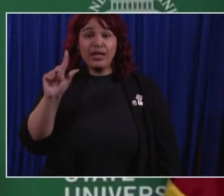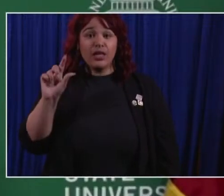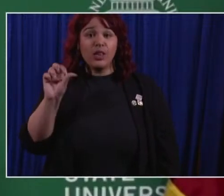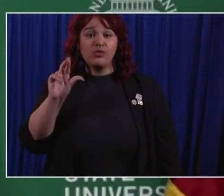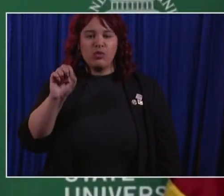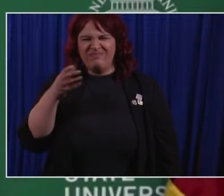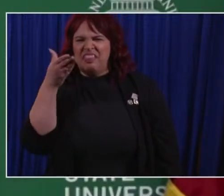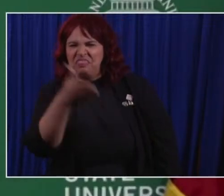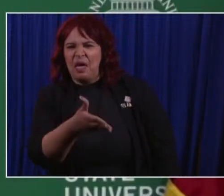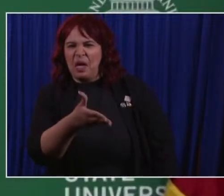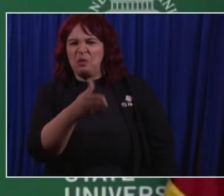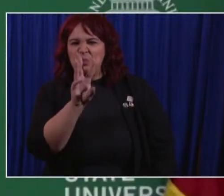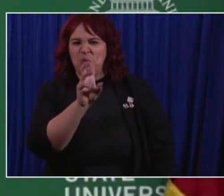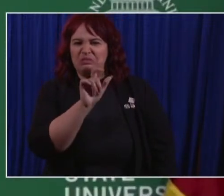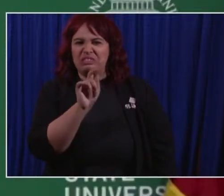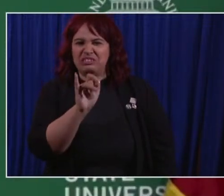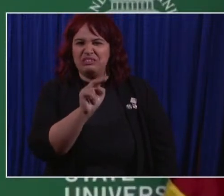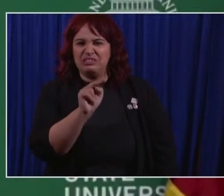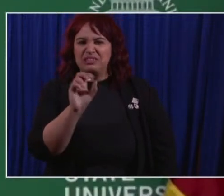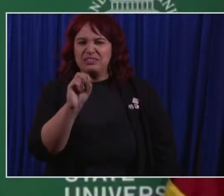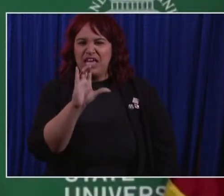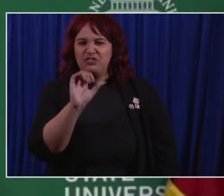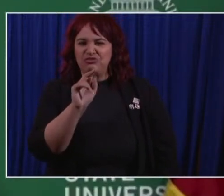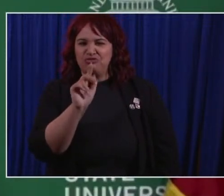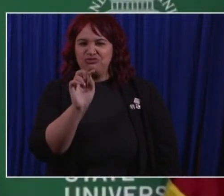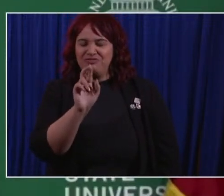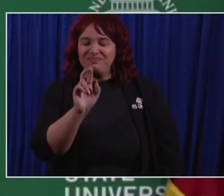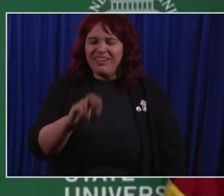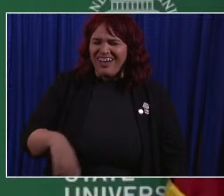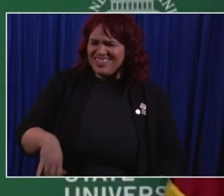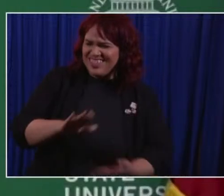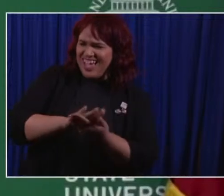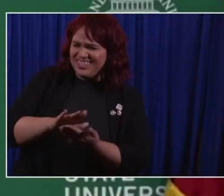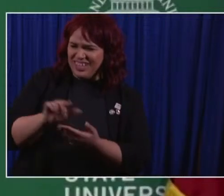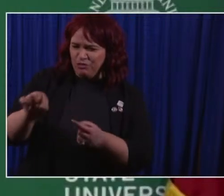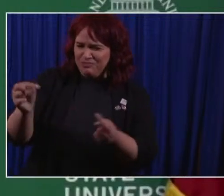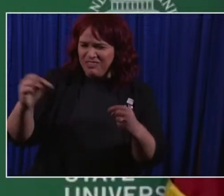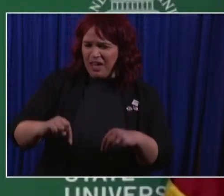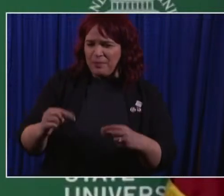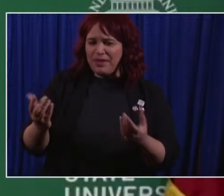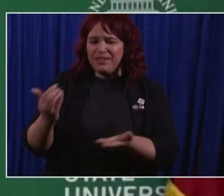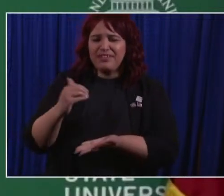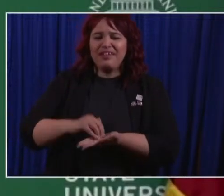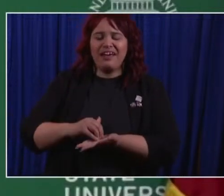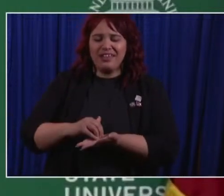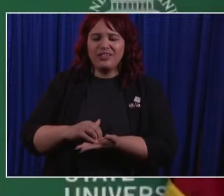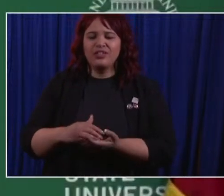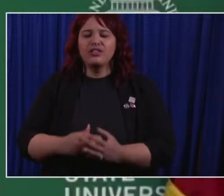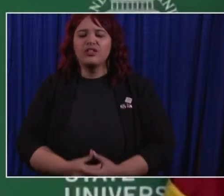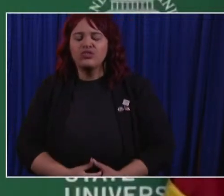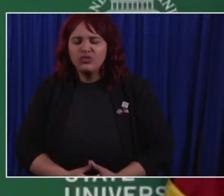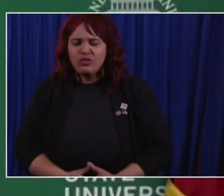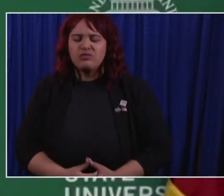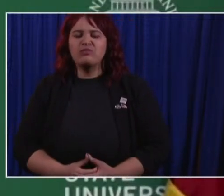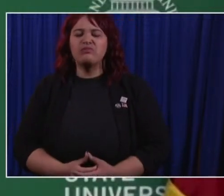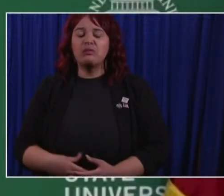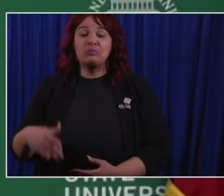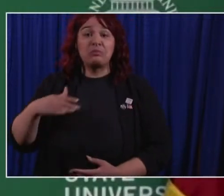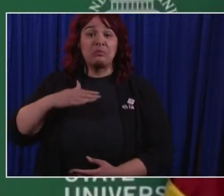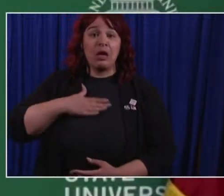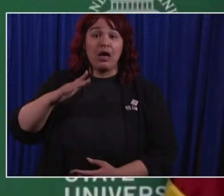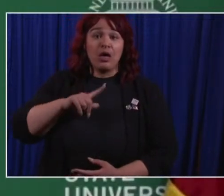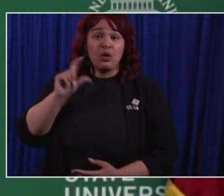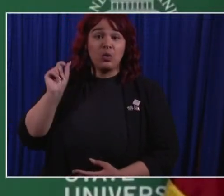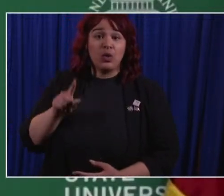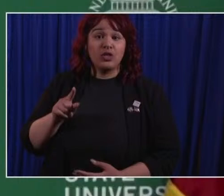again. Good to see you in person. I want to go back to sort of this idea, how do we make more people get the